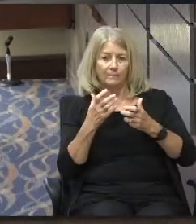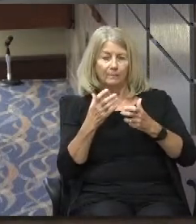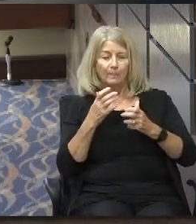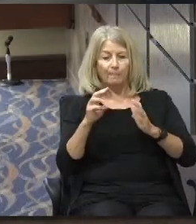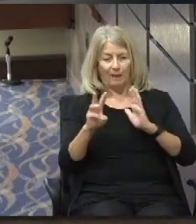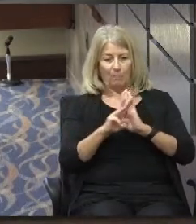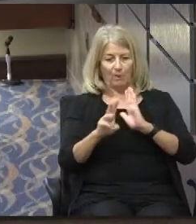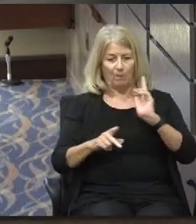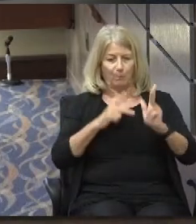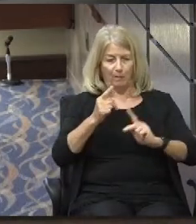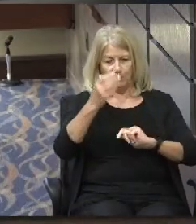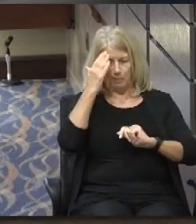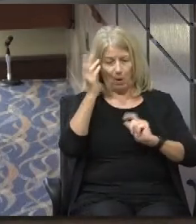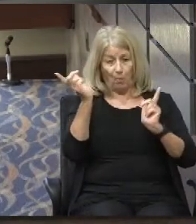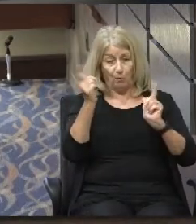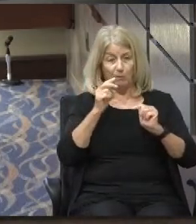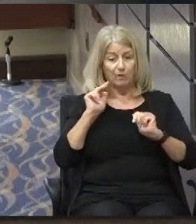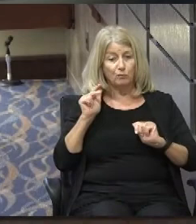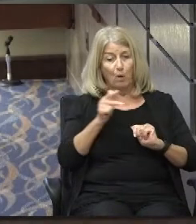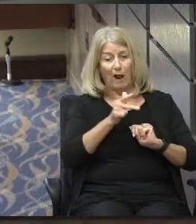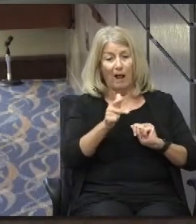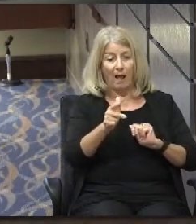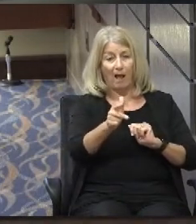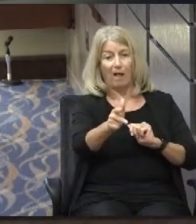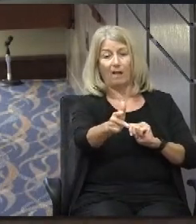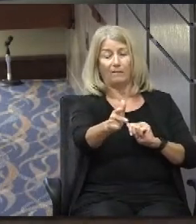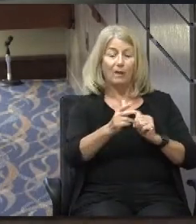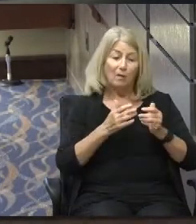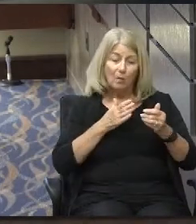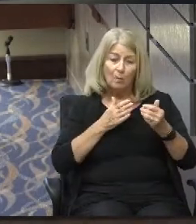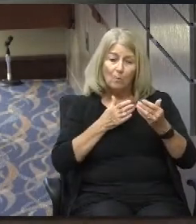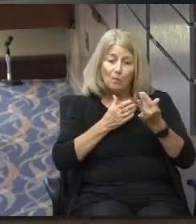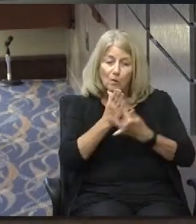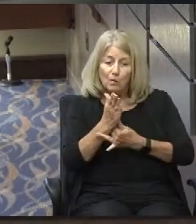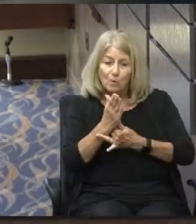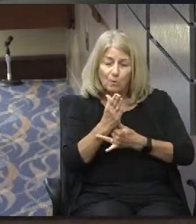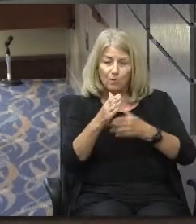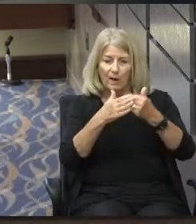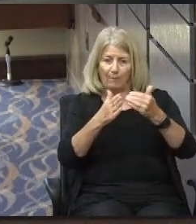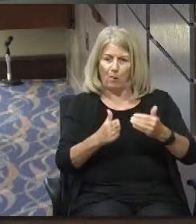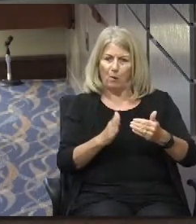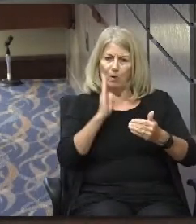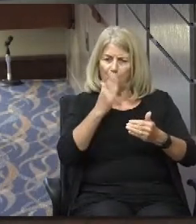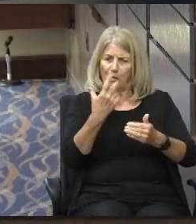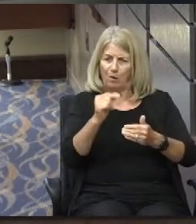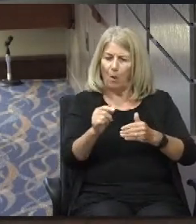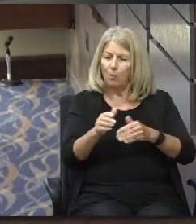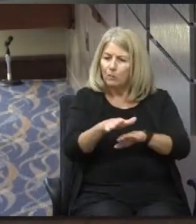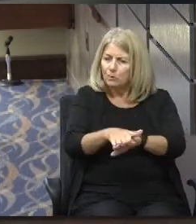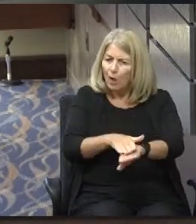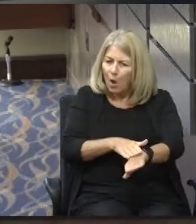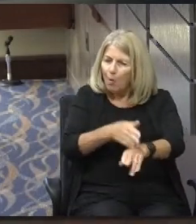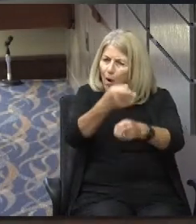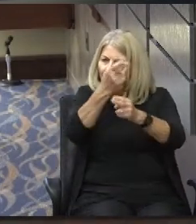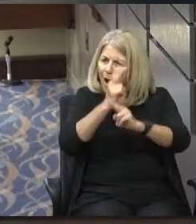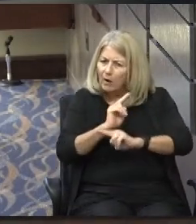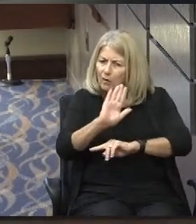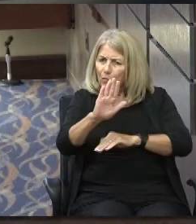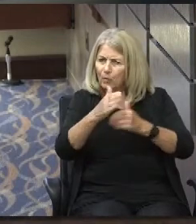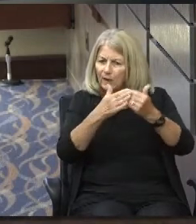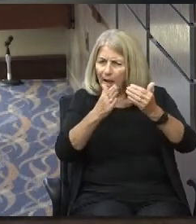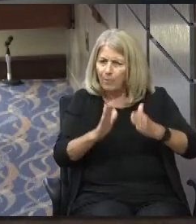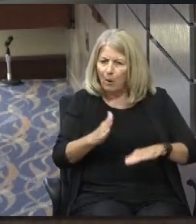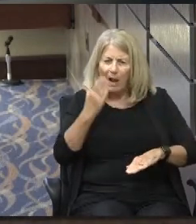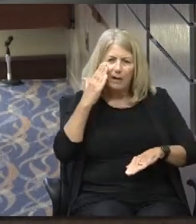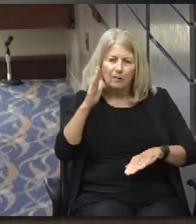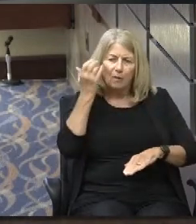when you're driving through a neighborhood, we're going to go slow, or we're going to be honoring to our neighbors. So I don't know if there's signage